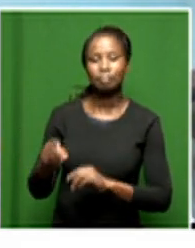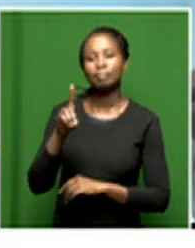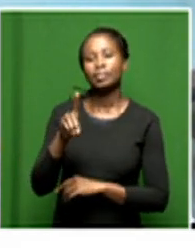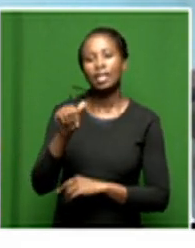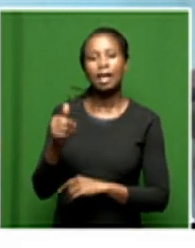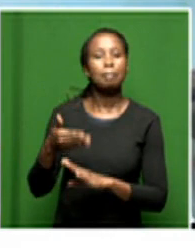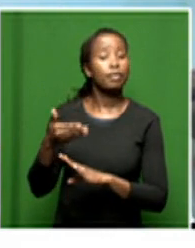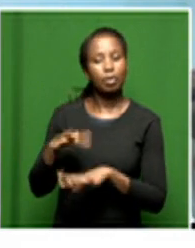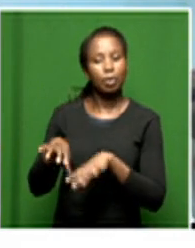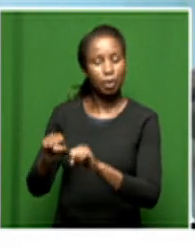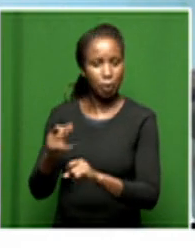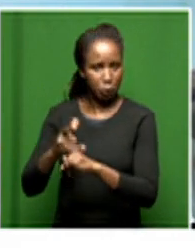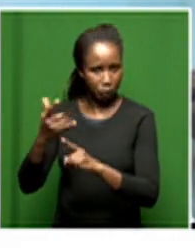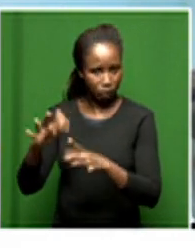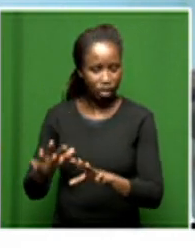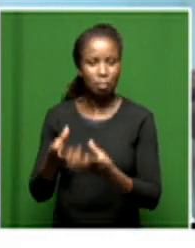they won that ward, they had